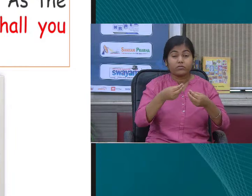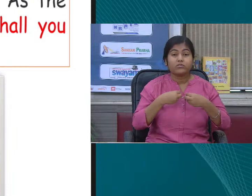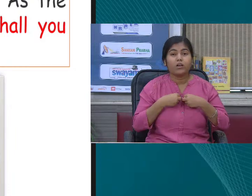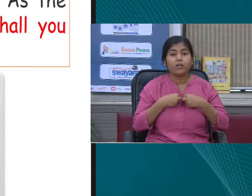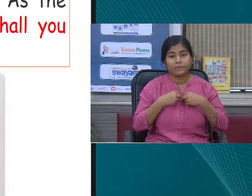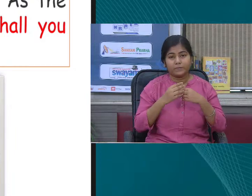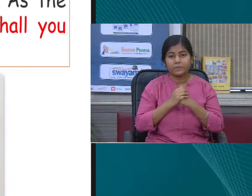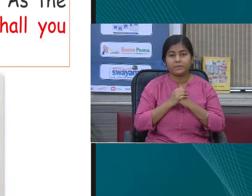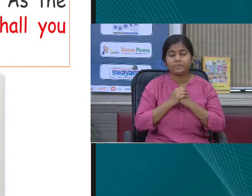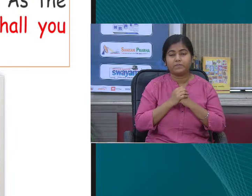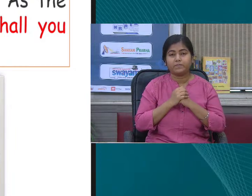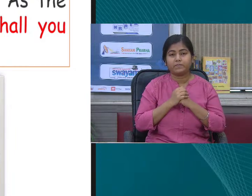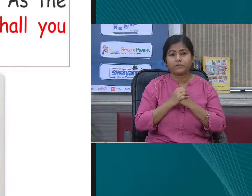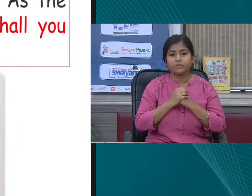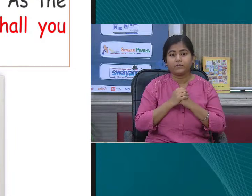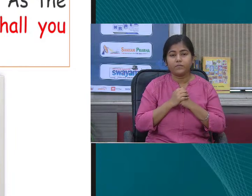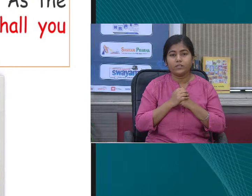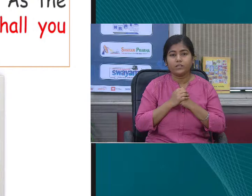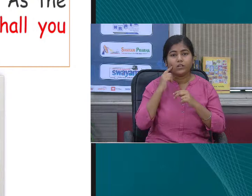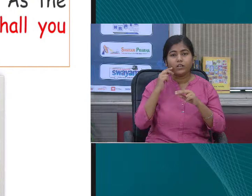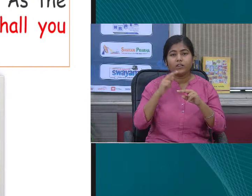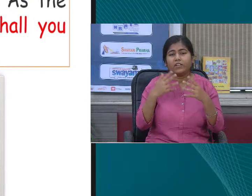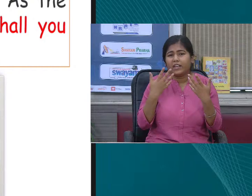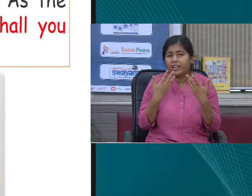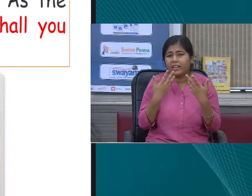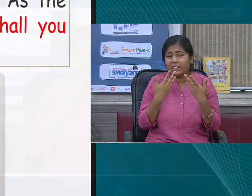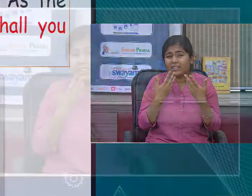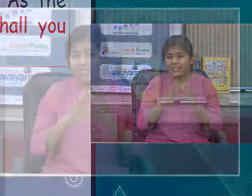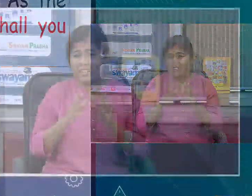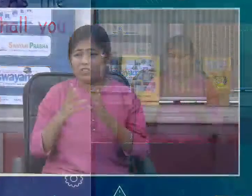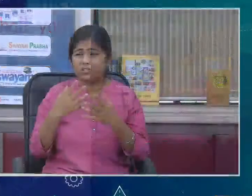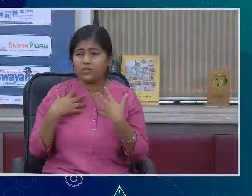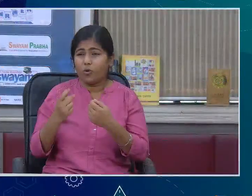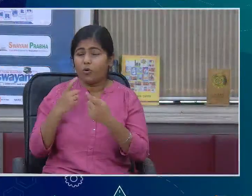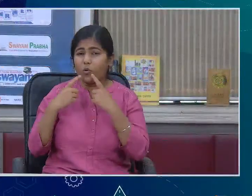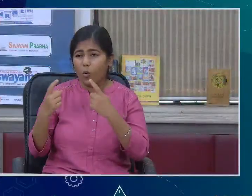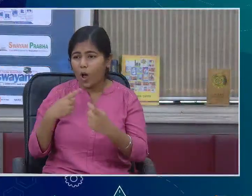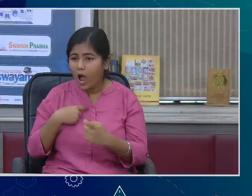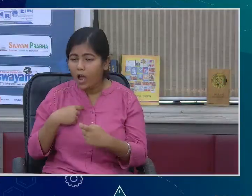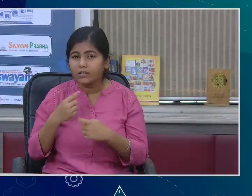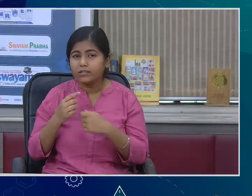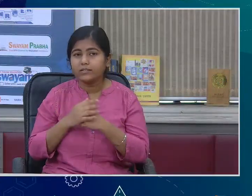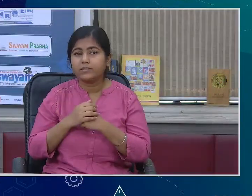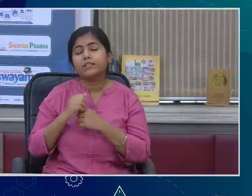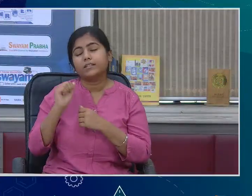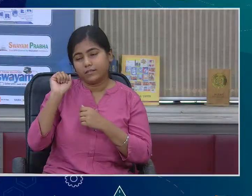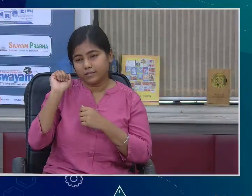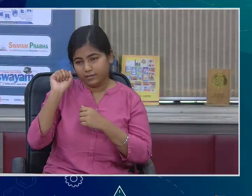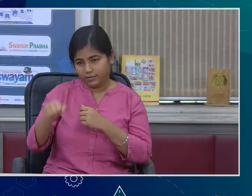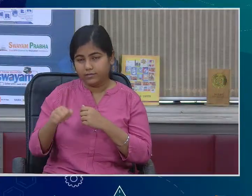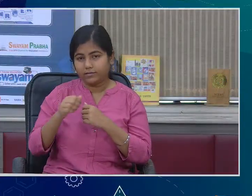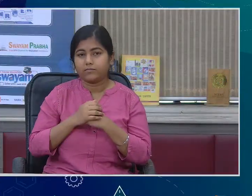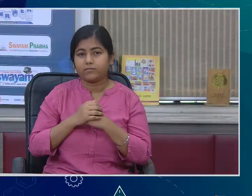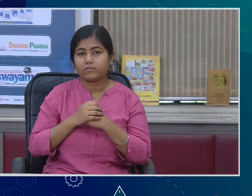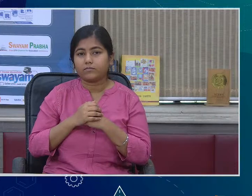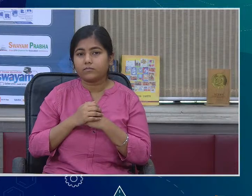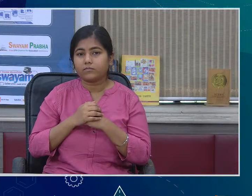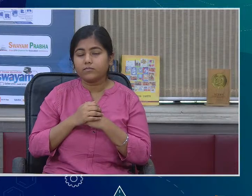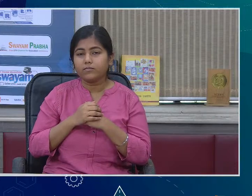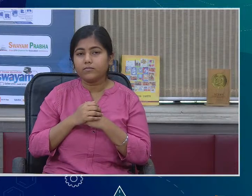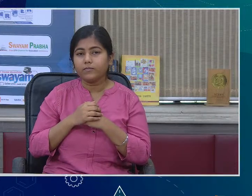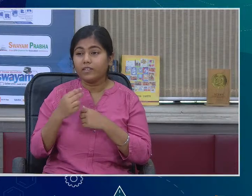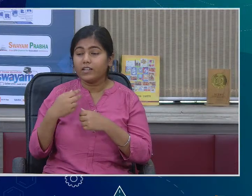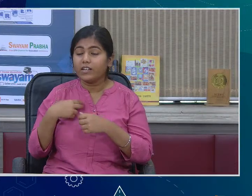So anything else you wanted to ask, Tanvi, in between? Yes, ma'am, absolutely. And that's a